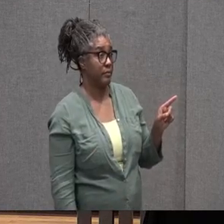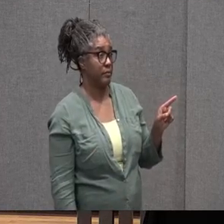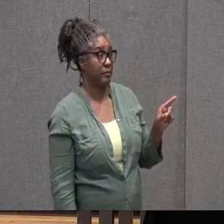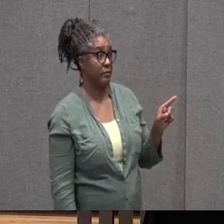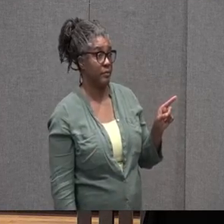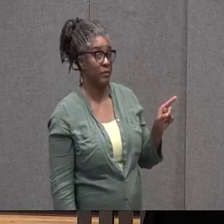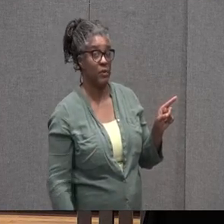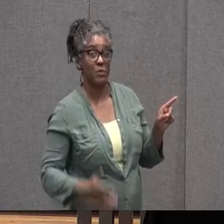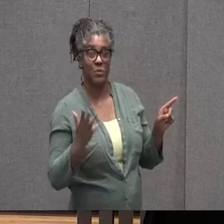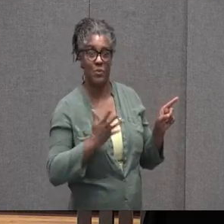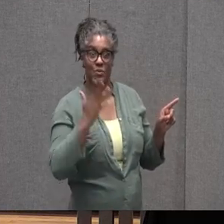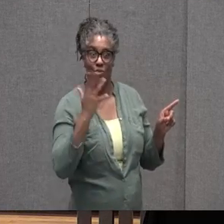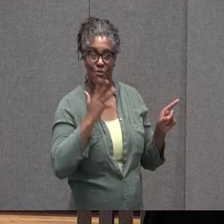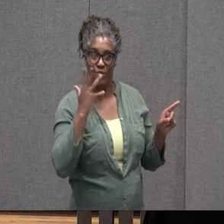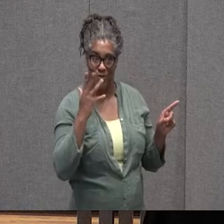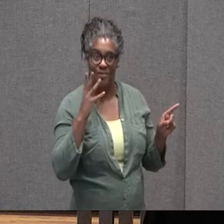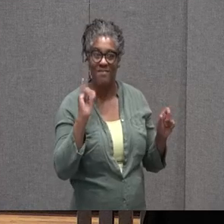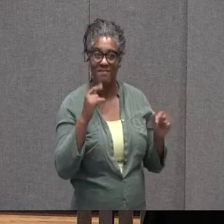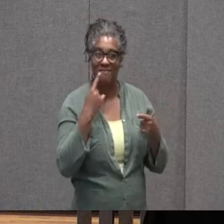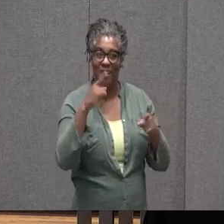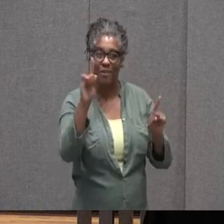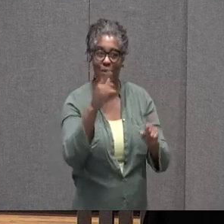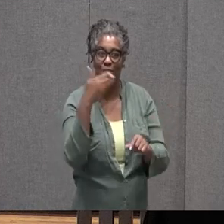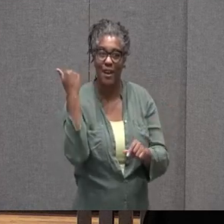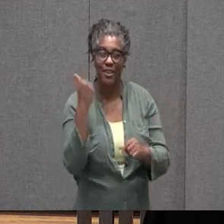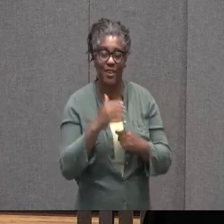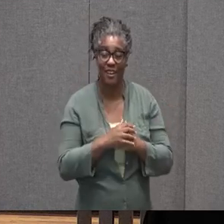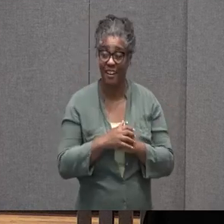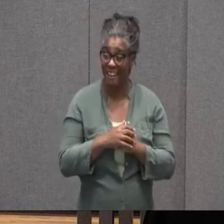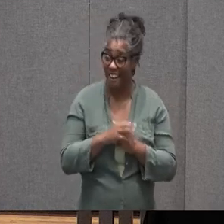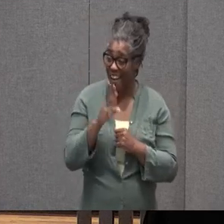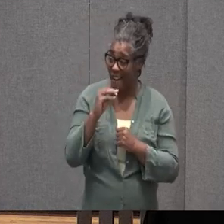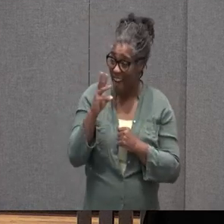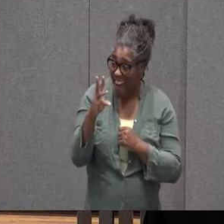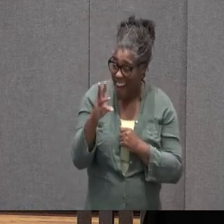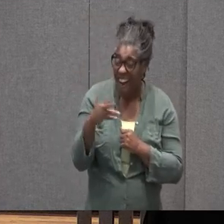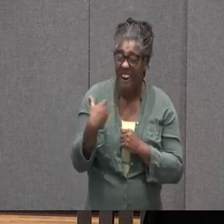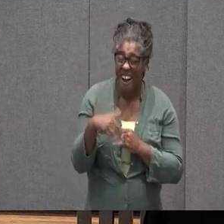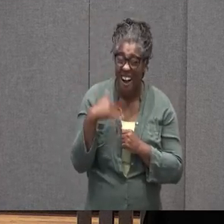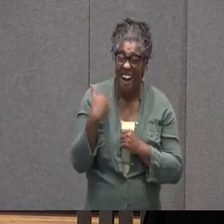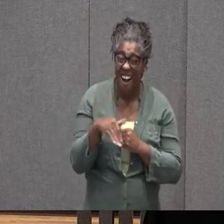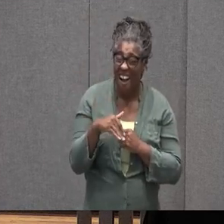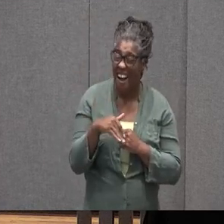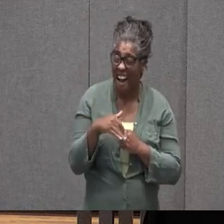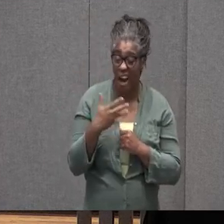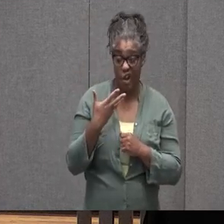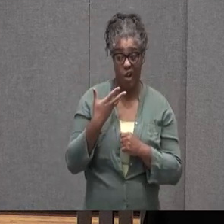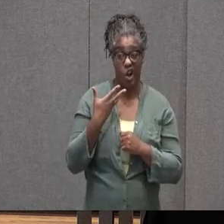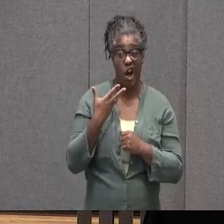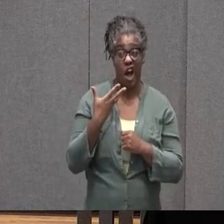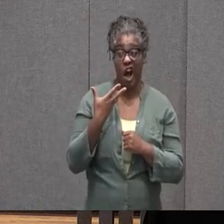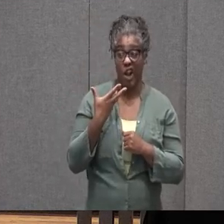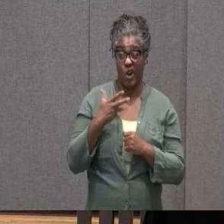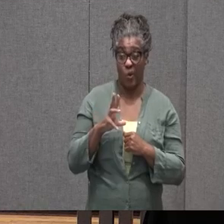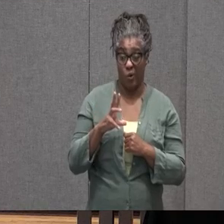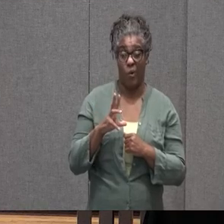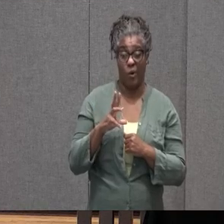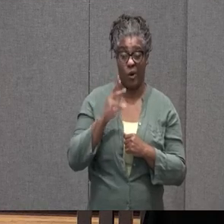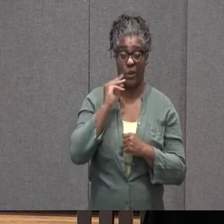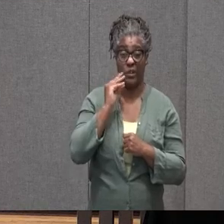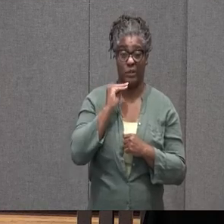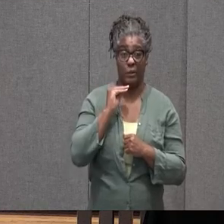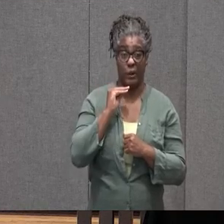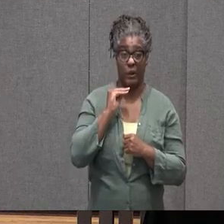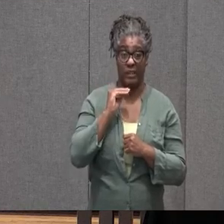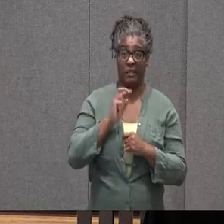Ooh, that one worked a lot better. Wow. Don't you think? I would not want to be that bunny right now. So